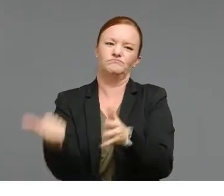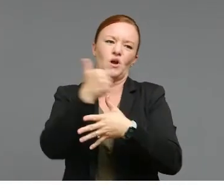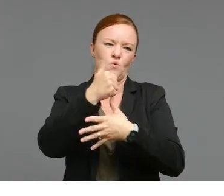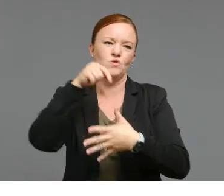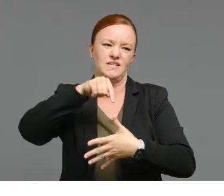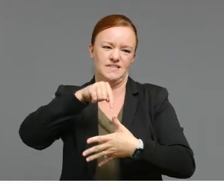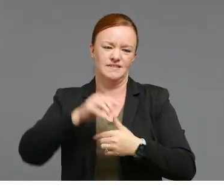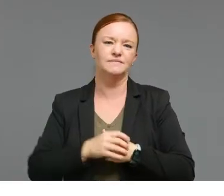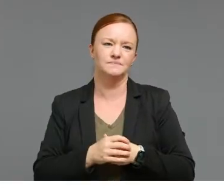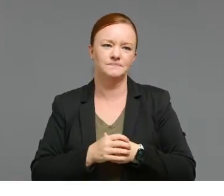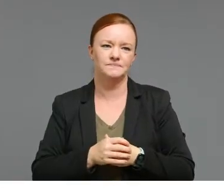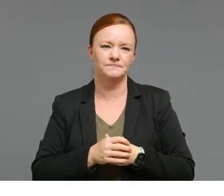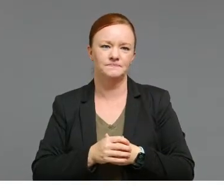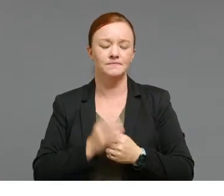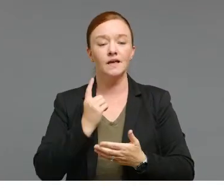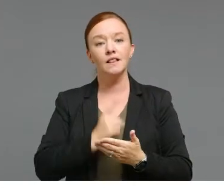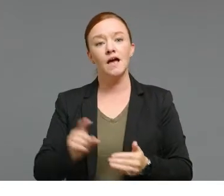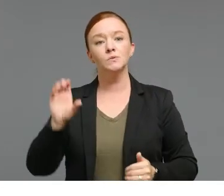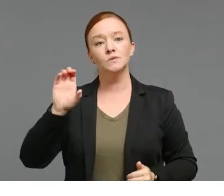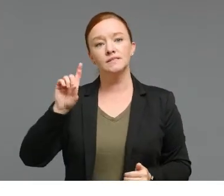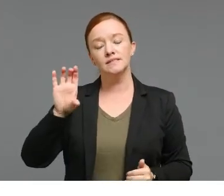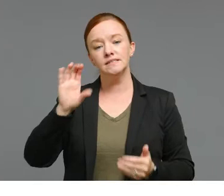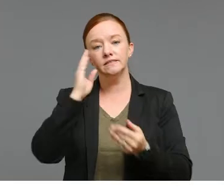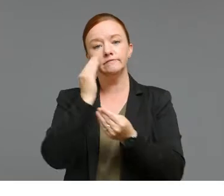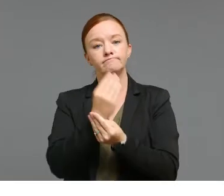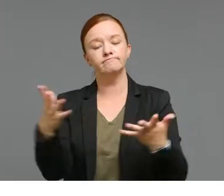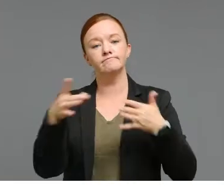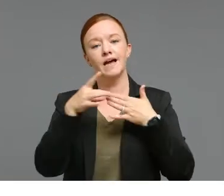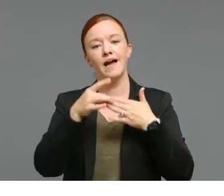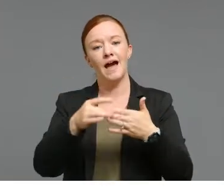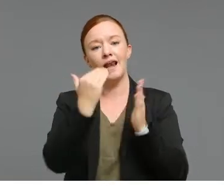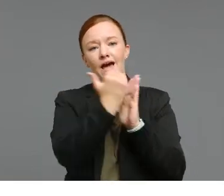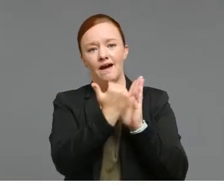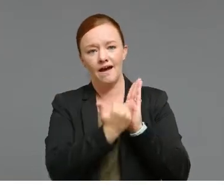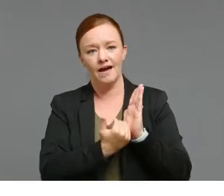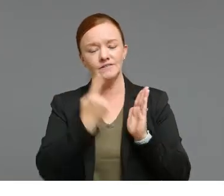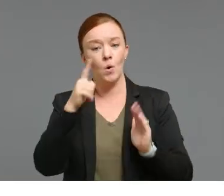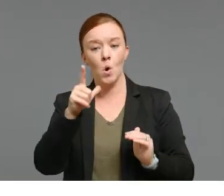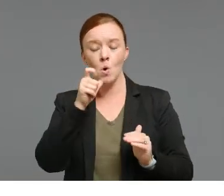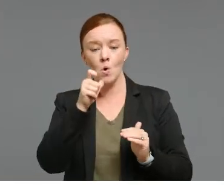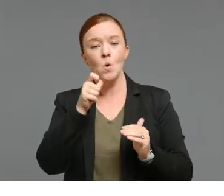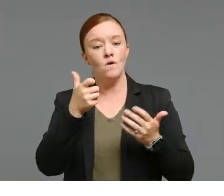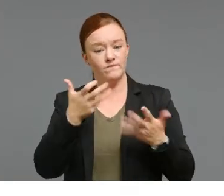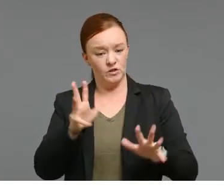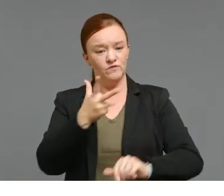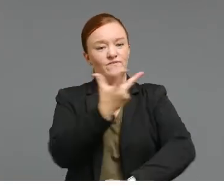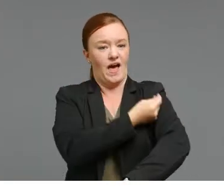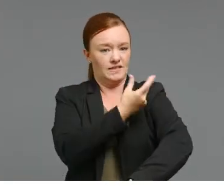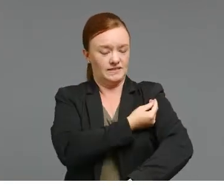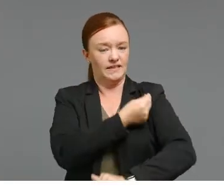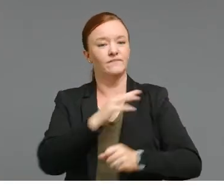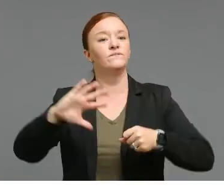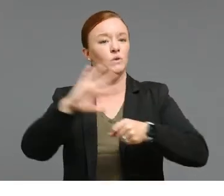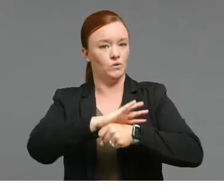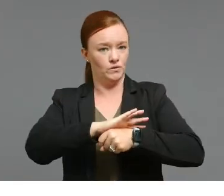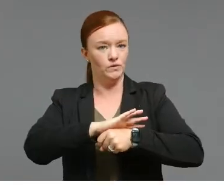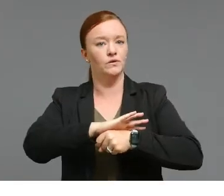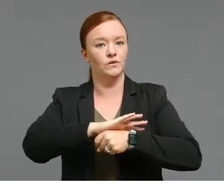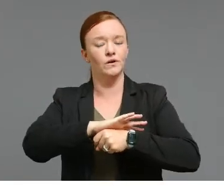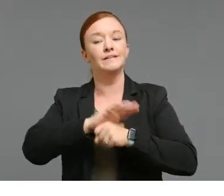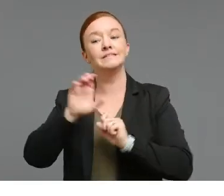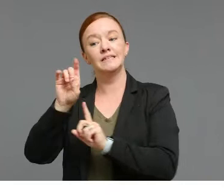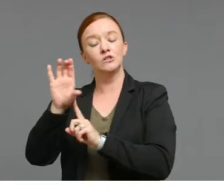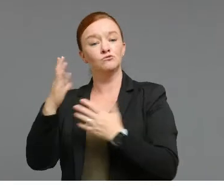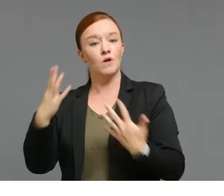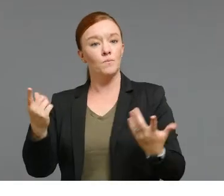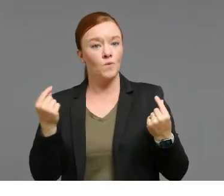And then last week, CDC issued guidance for our fully vaccinated individuals. And so their recommendation was